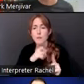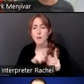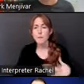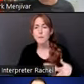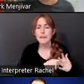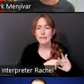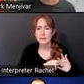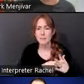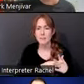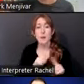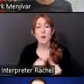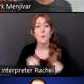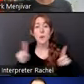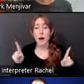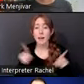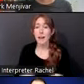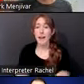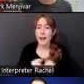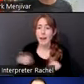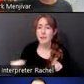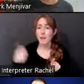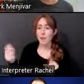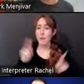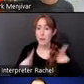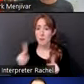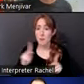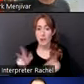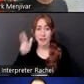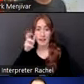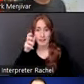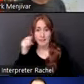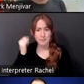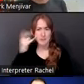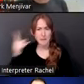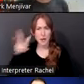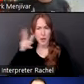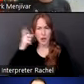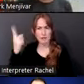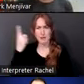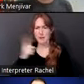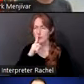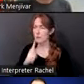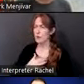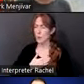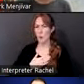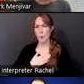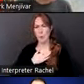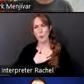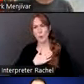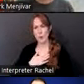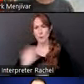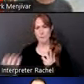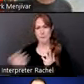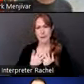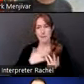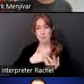was that as they were listening, if they heard anything that resonated with them, that rubbed up against their own story, or